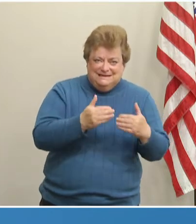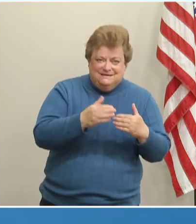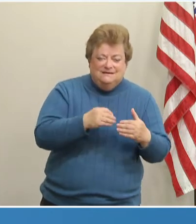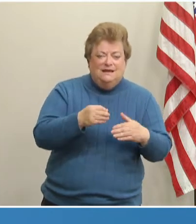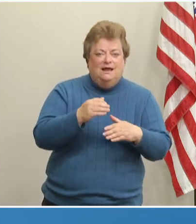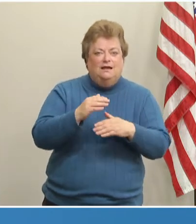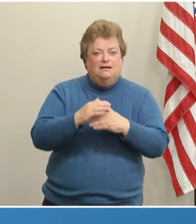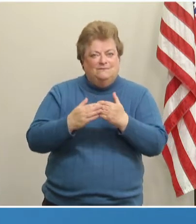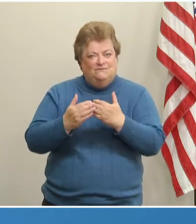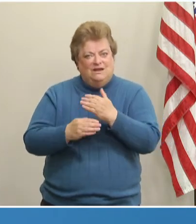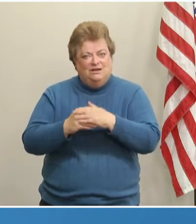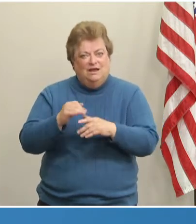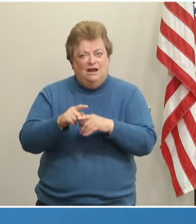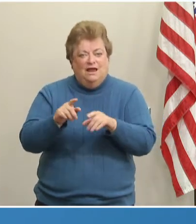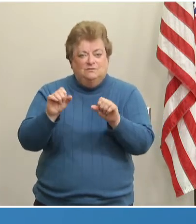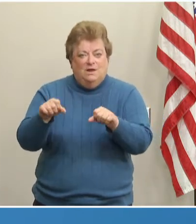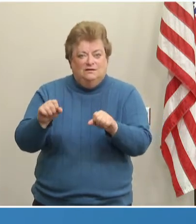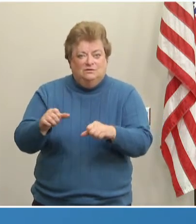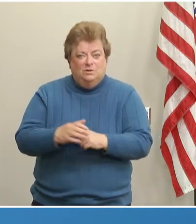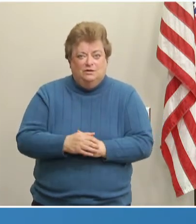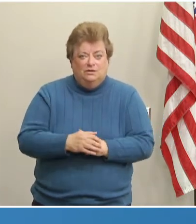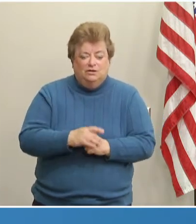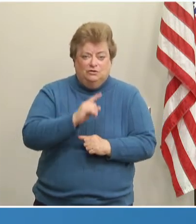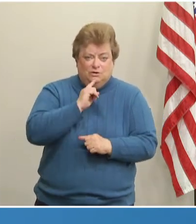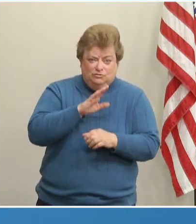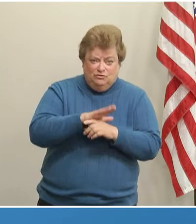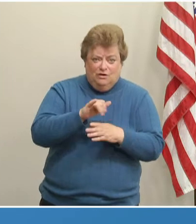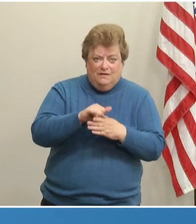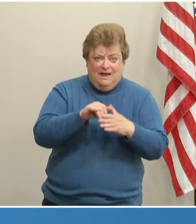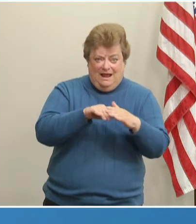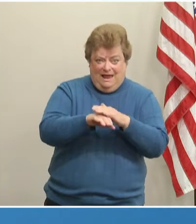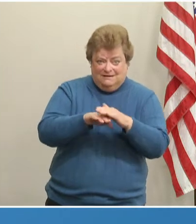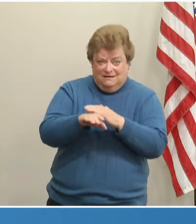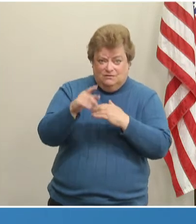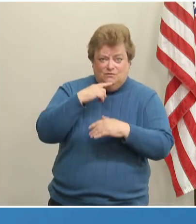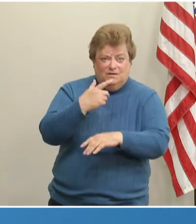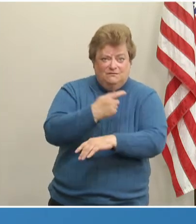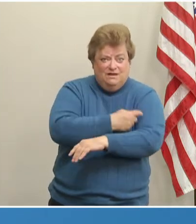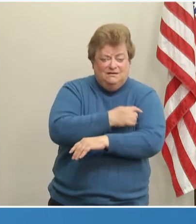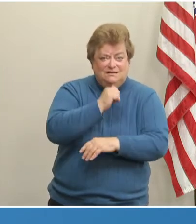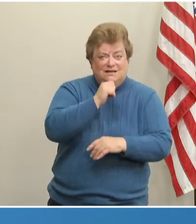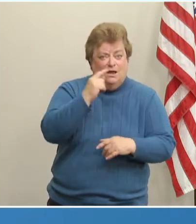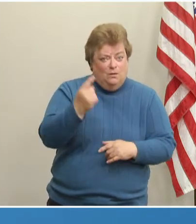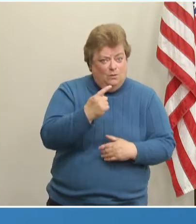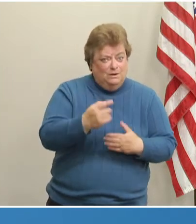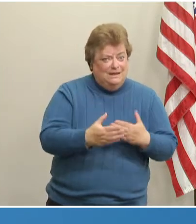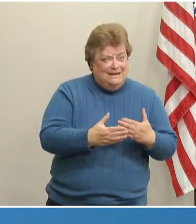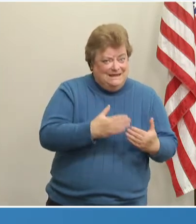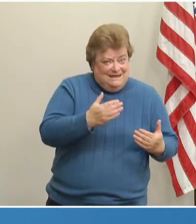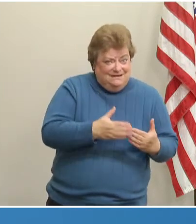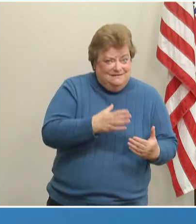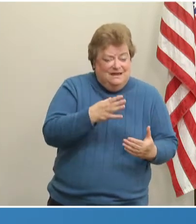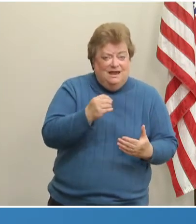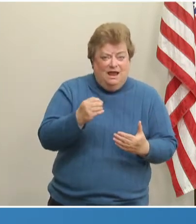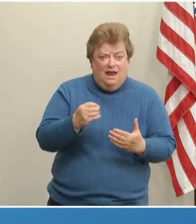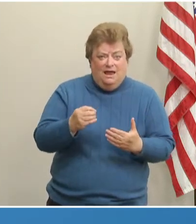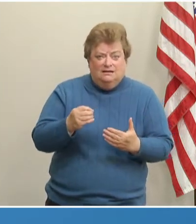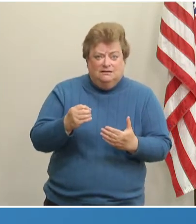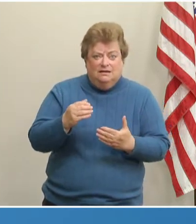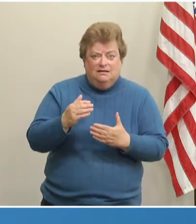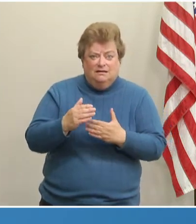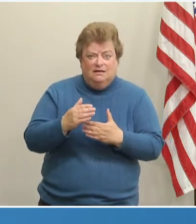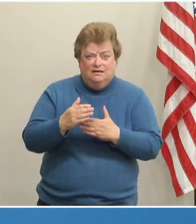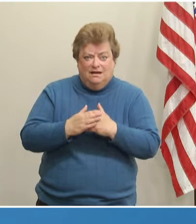as possible. And to ensure that that access to a vaccine is not only easy and convenient, but also